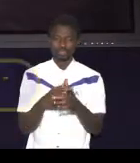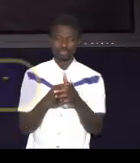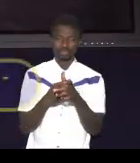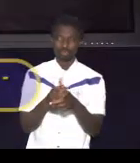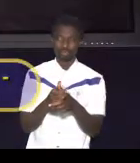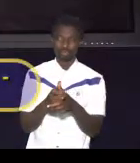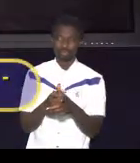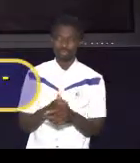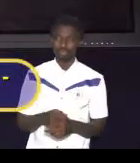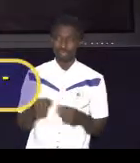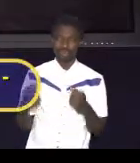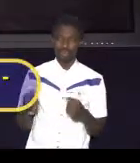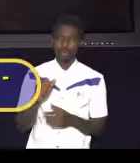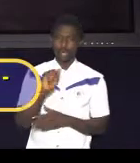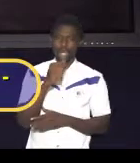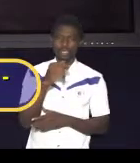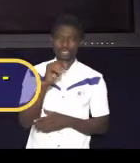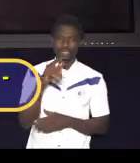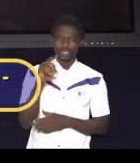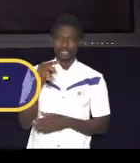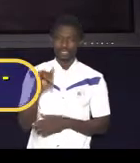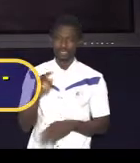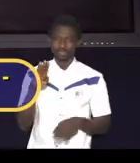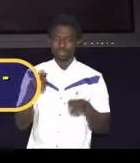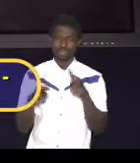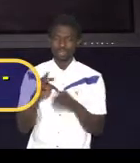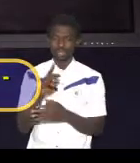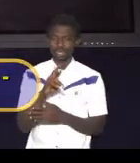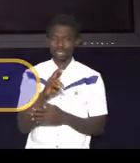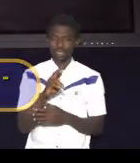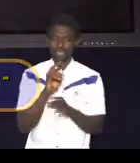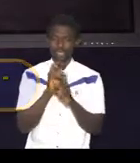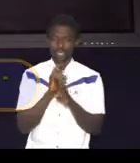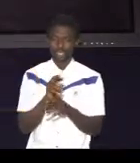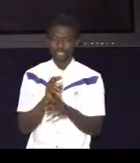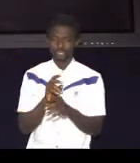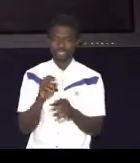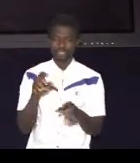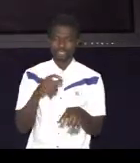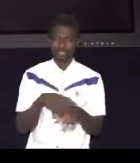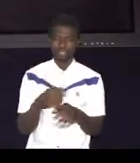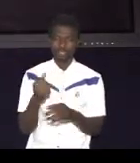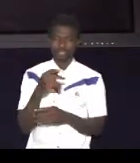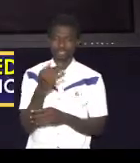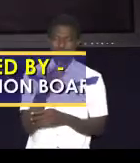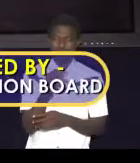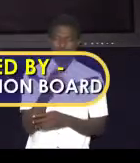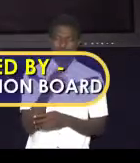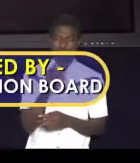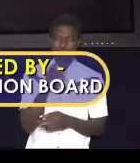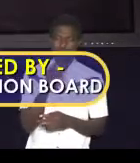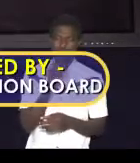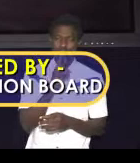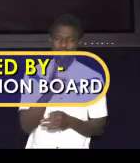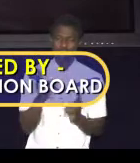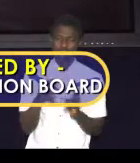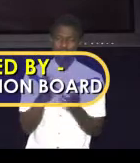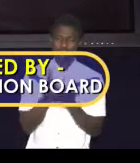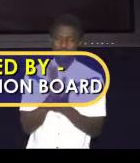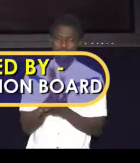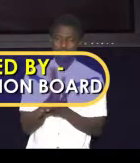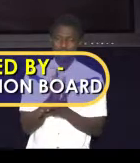power, agility, balance, reaction time. So any of the 2, you are very